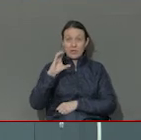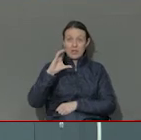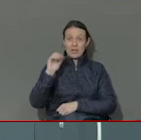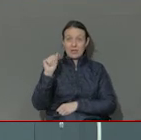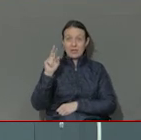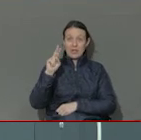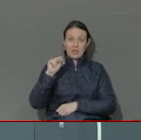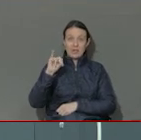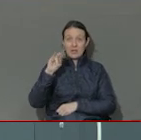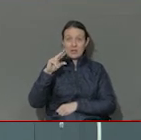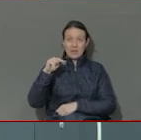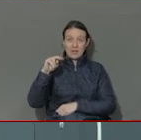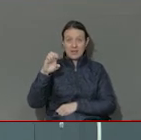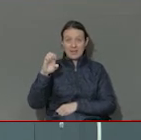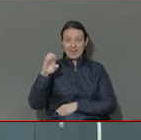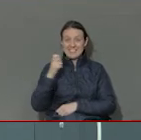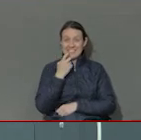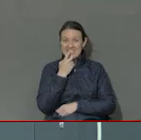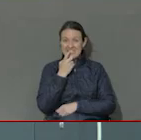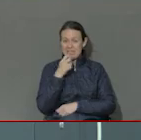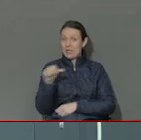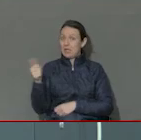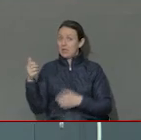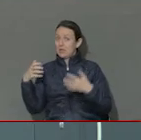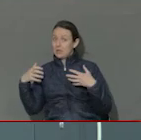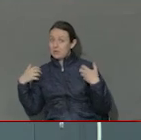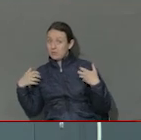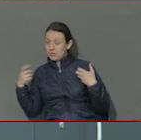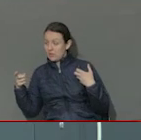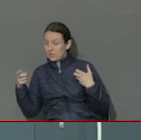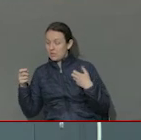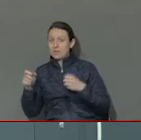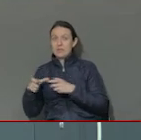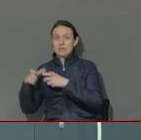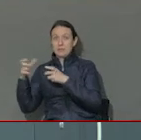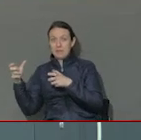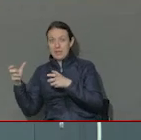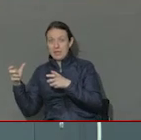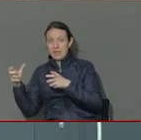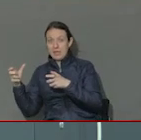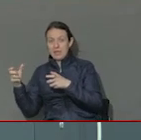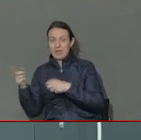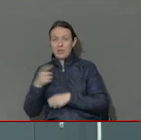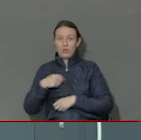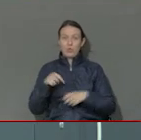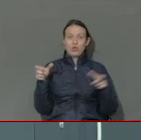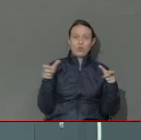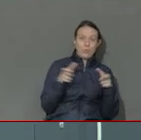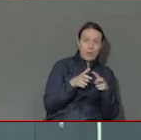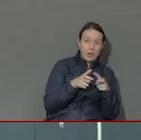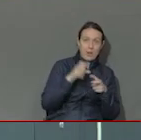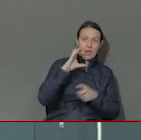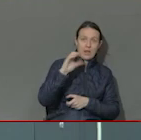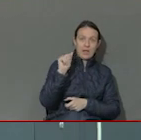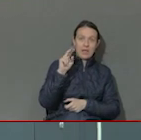canines. Other primates, they have what? Large canines, and we have small canines. It